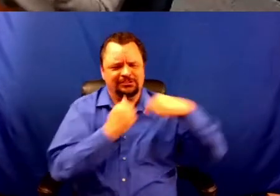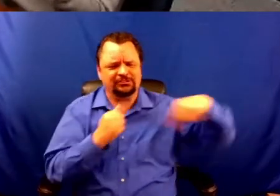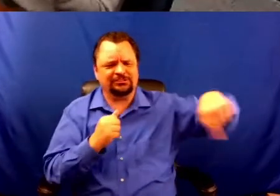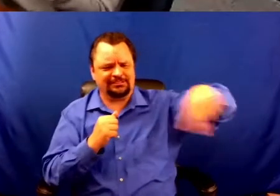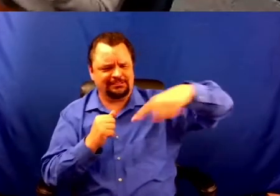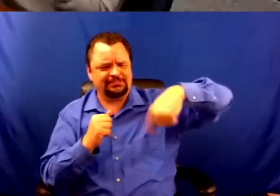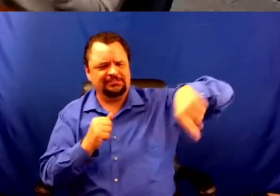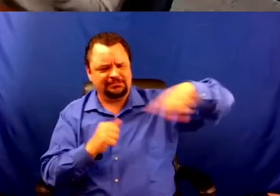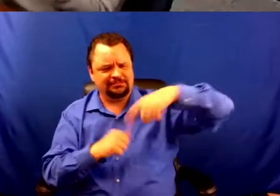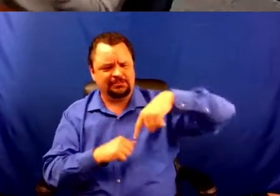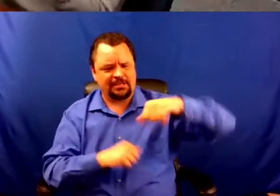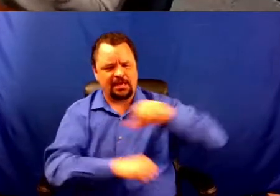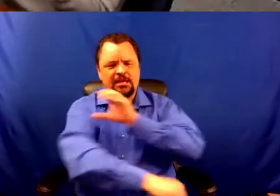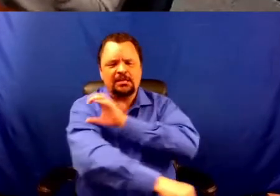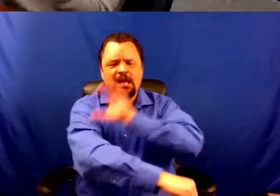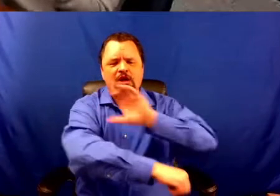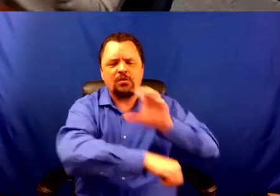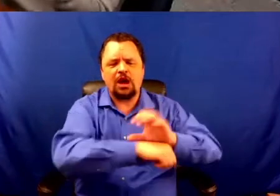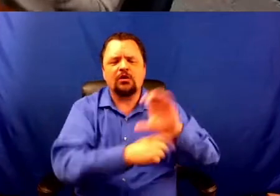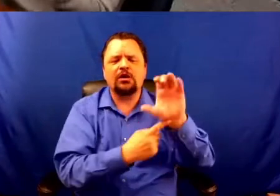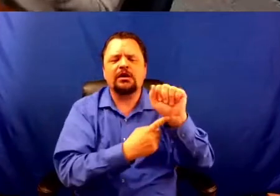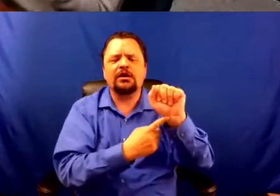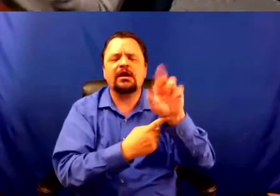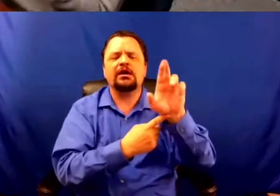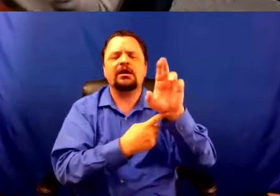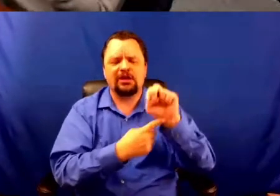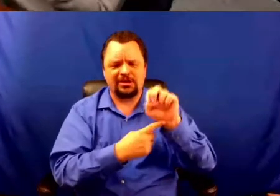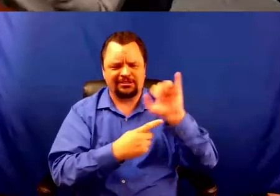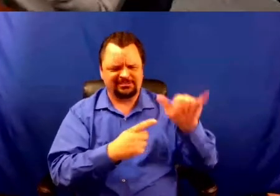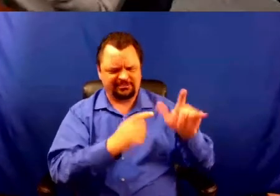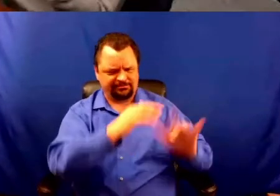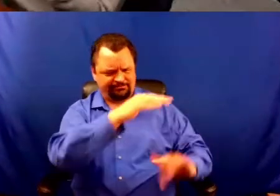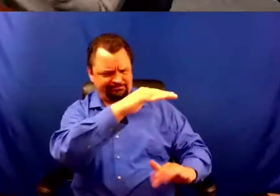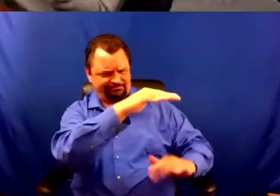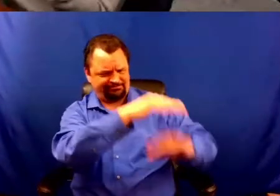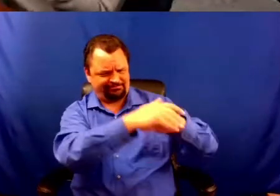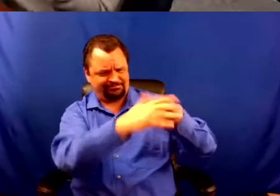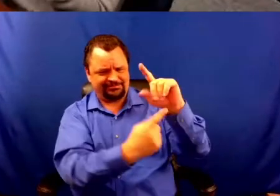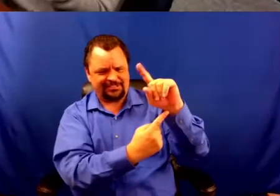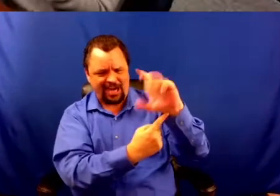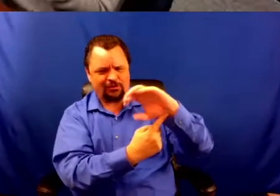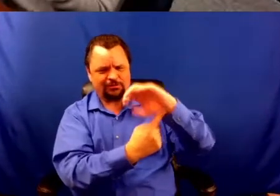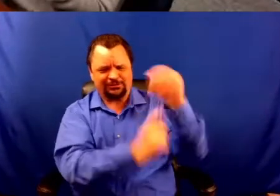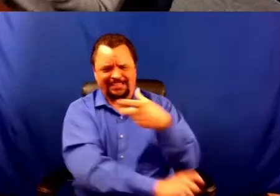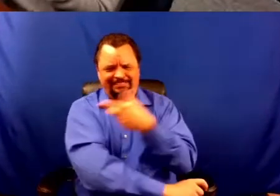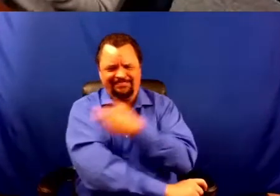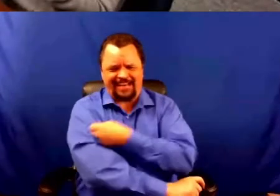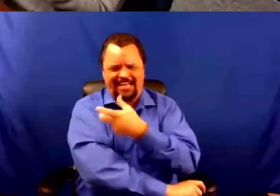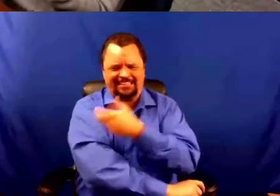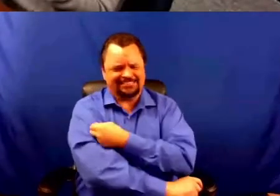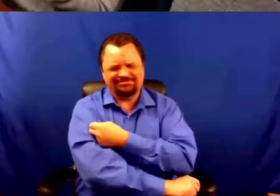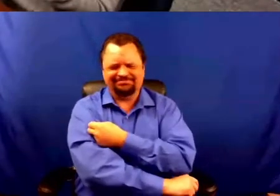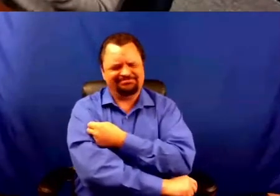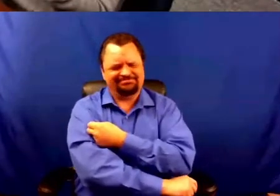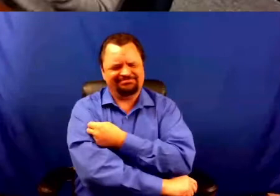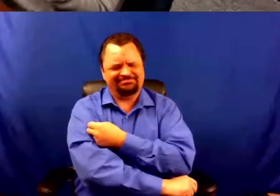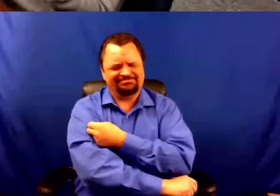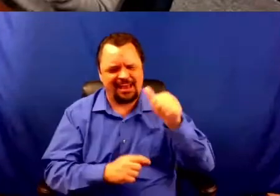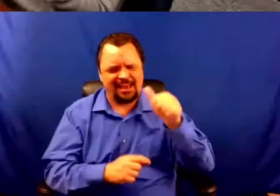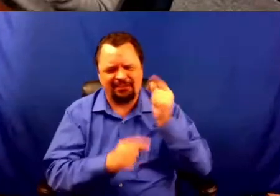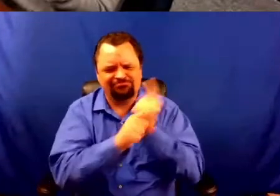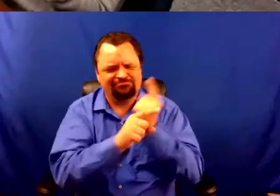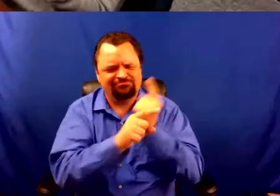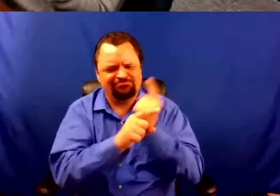achieving 100% vaccination rates among healthcare workers is unrealistic and incongruent with similar standards for flu vaccination rates within